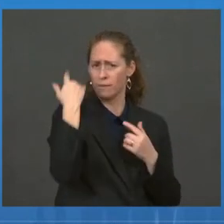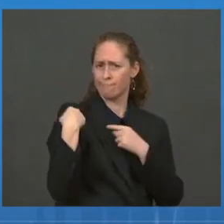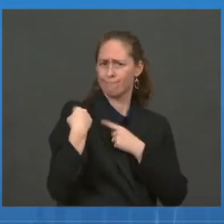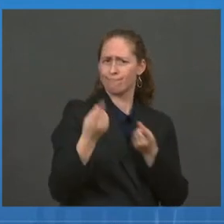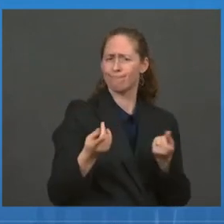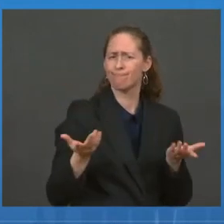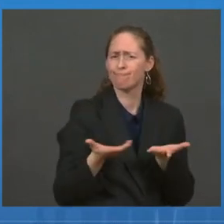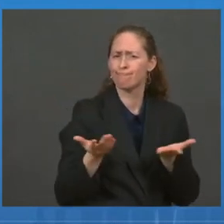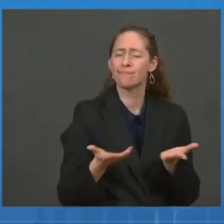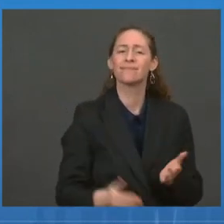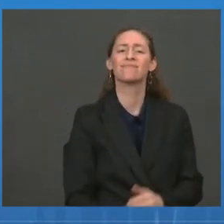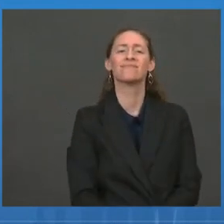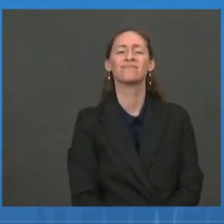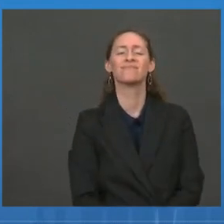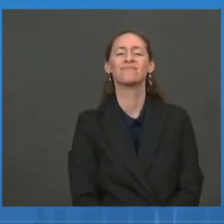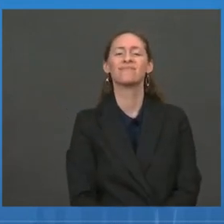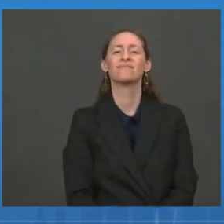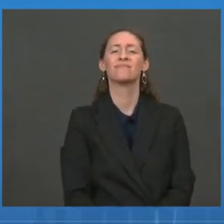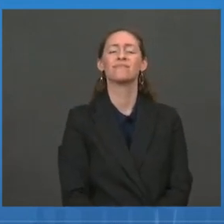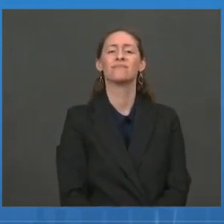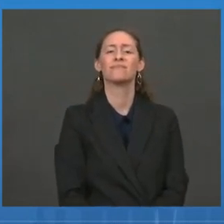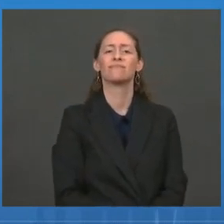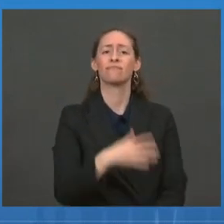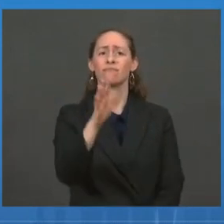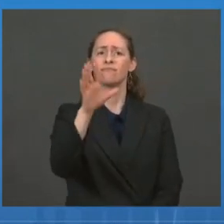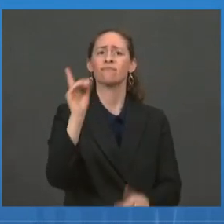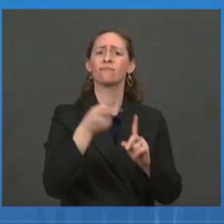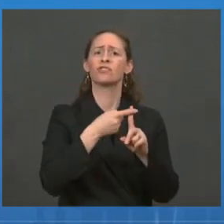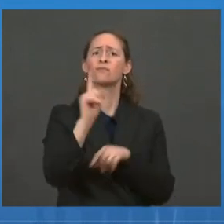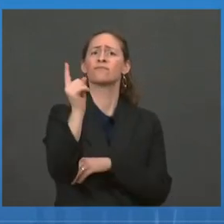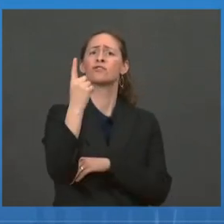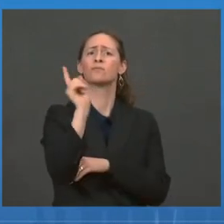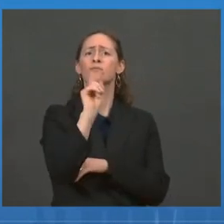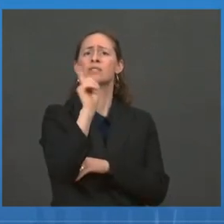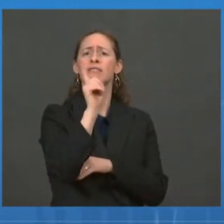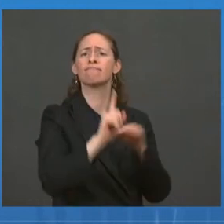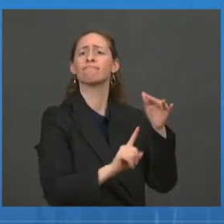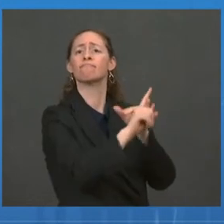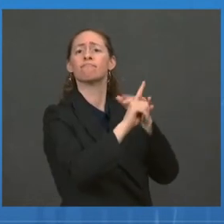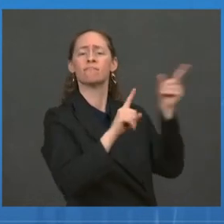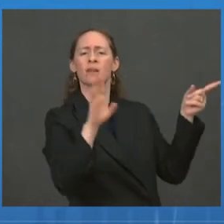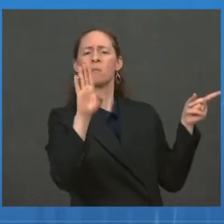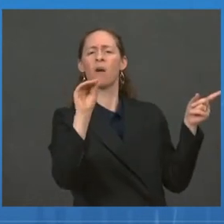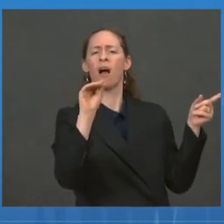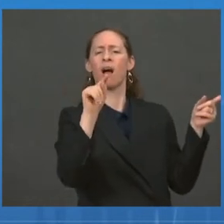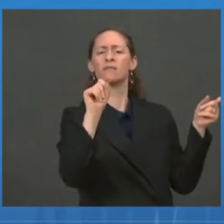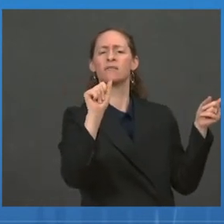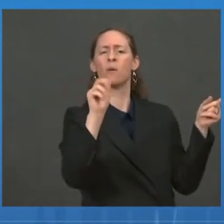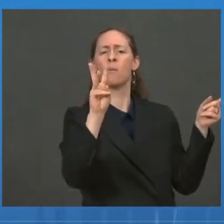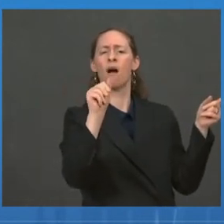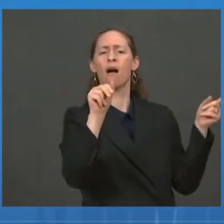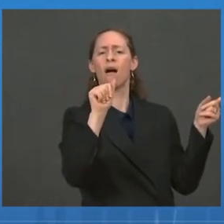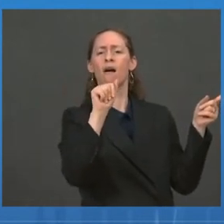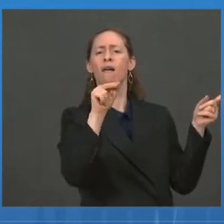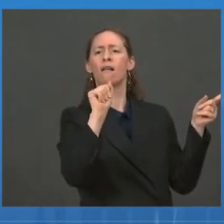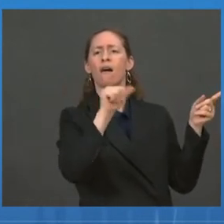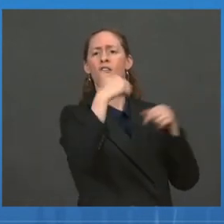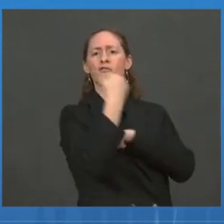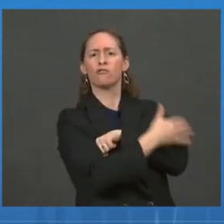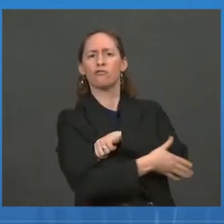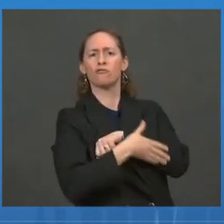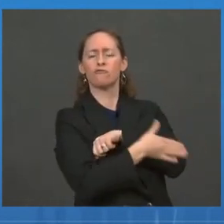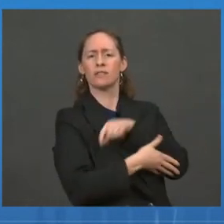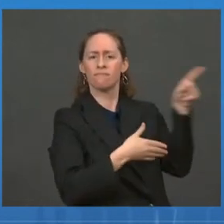the 11th and in south africa on 11 14. the thing that got everyone's attention was the large number of